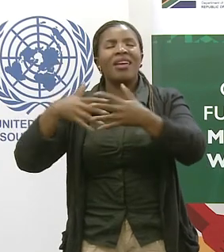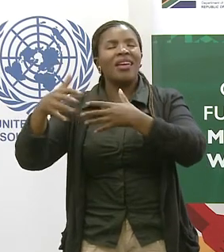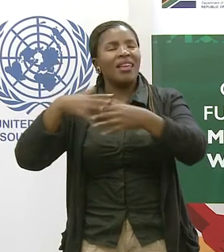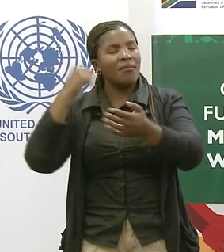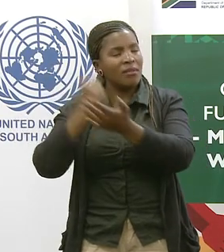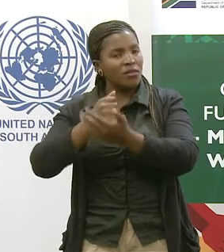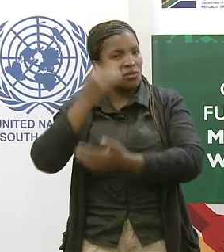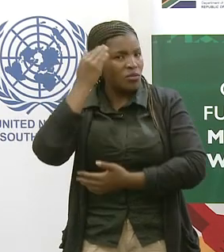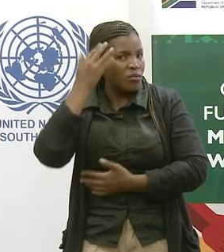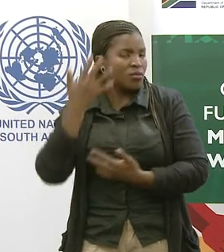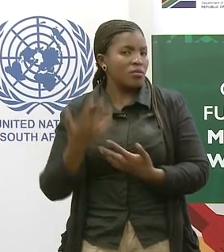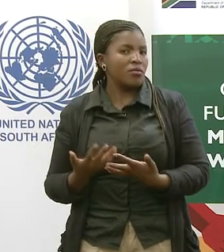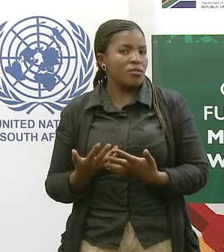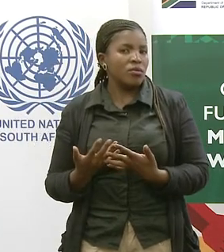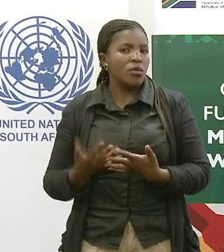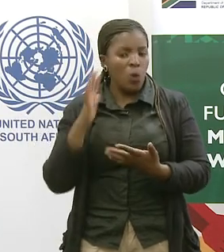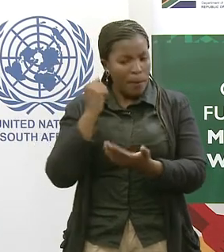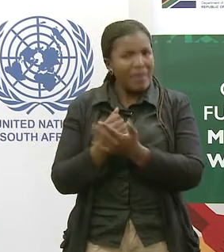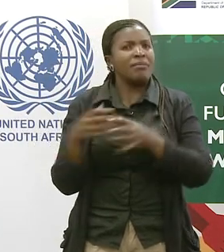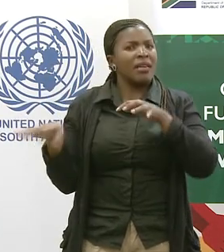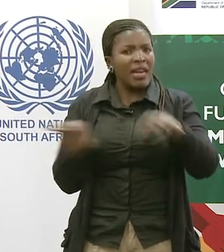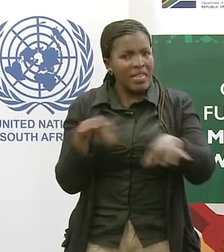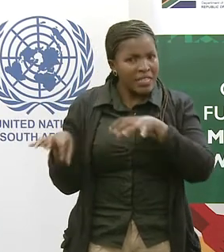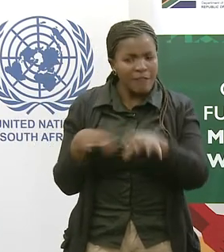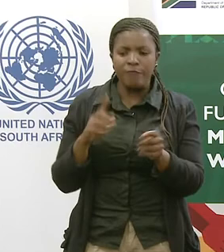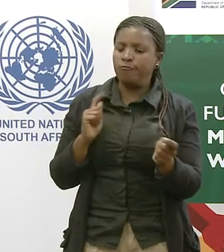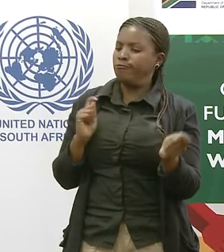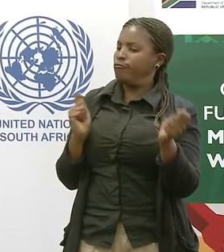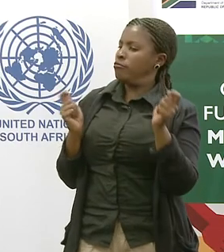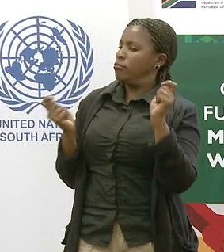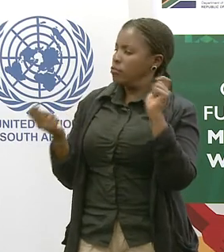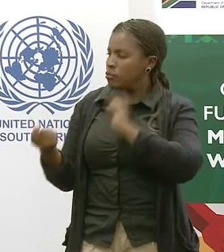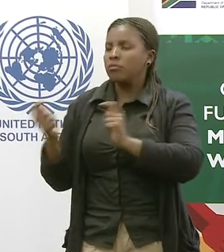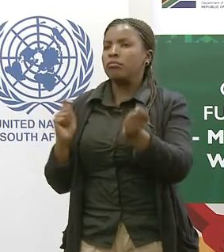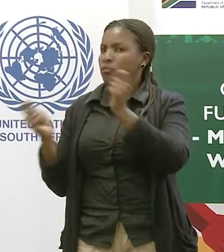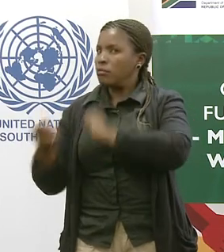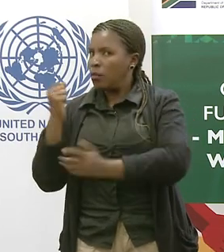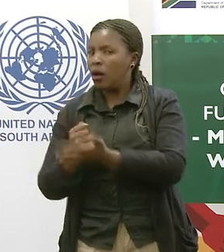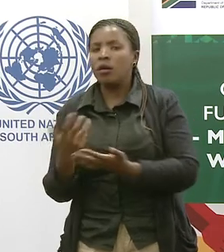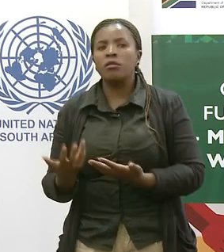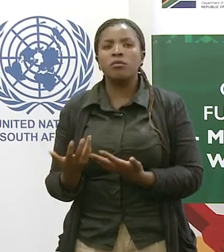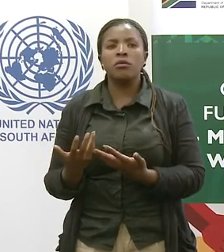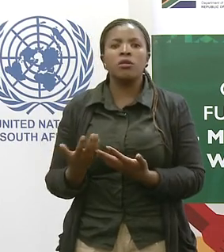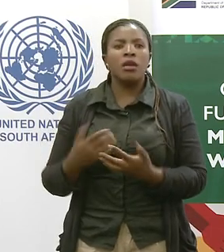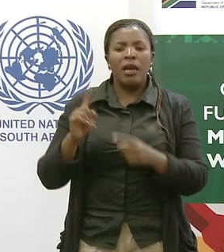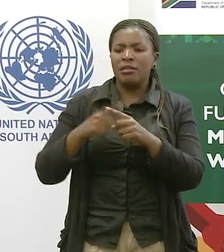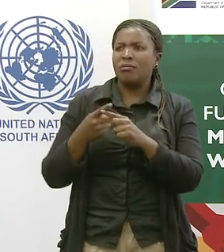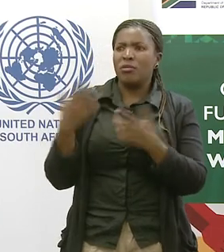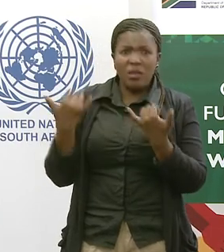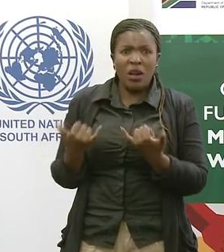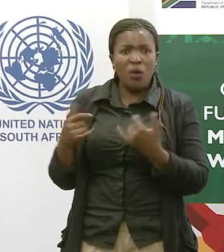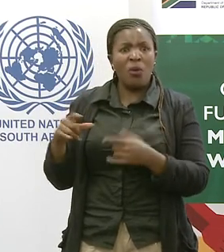that effects change, and not, you know, all of us as society, I mean, we have life as a demeanor